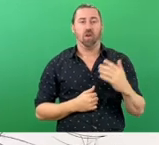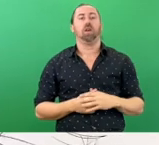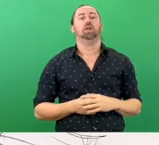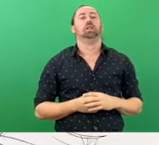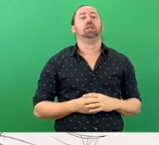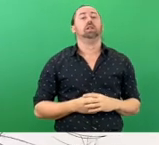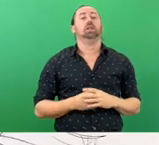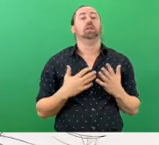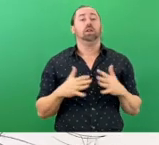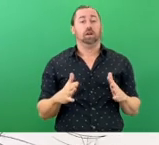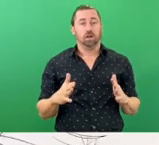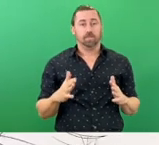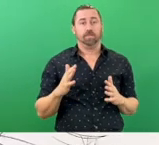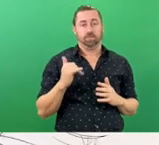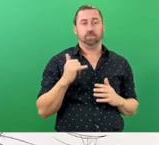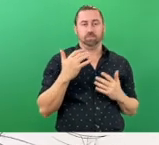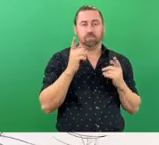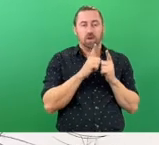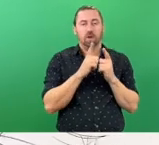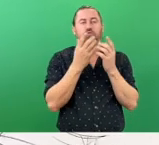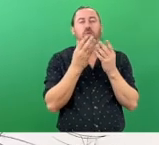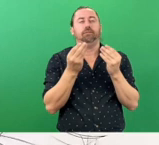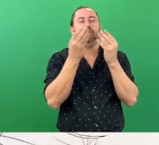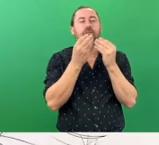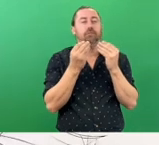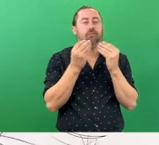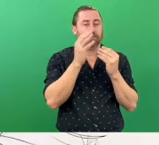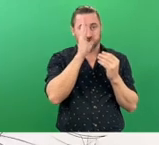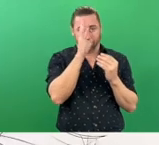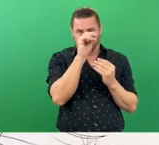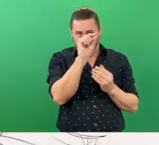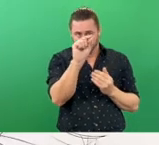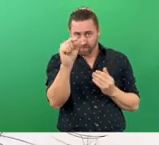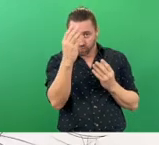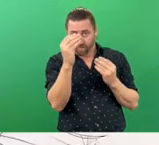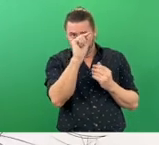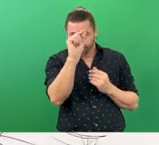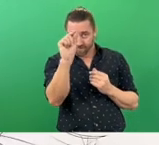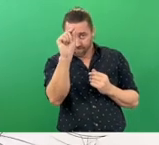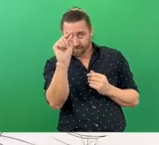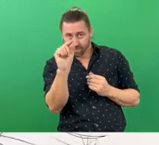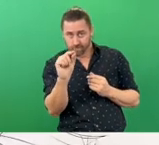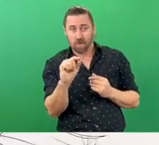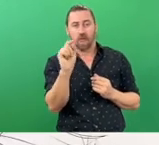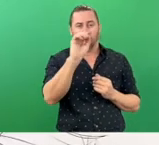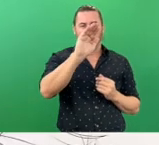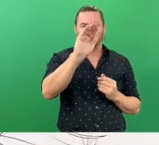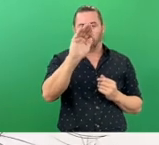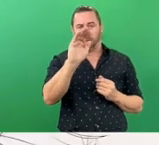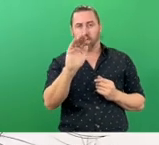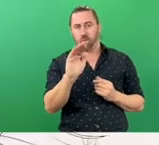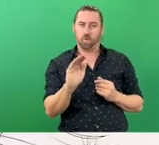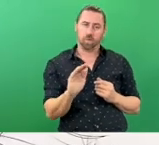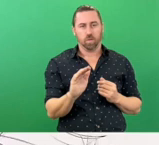go. And what I'm going to do is I'm going to get up on the soft side of the pencil, and I'm just going to start to fill in. I'm going to go